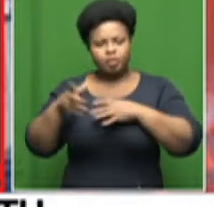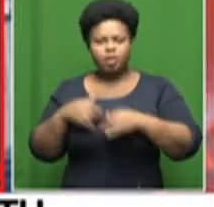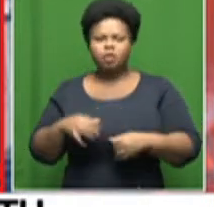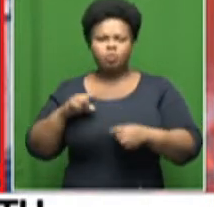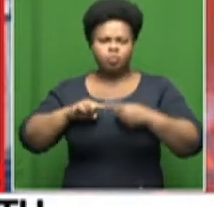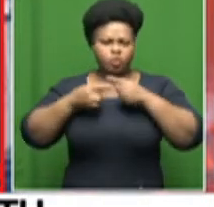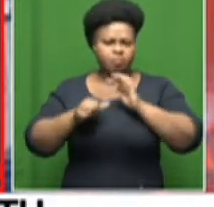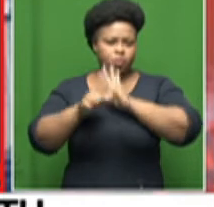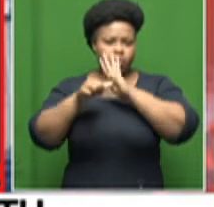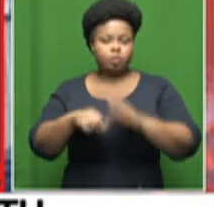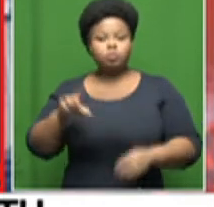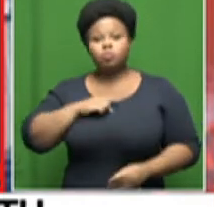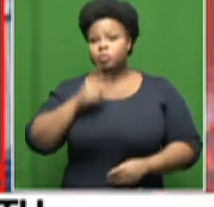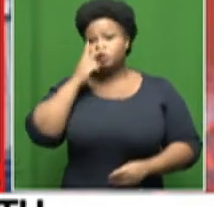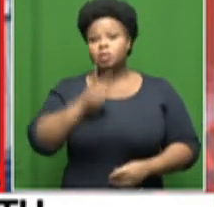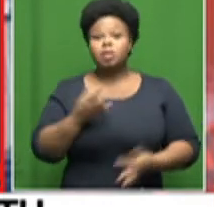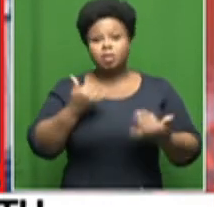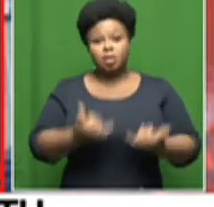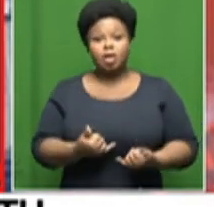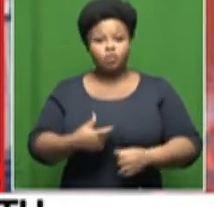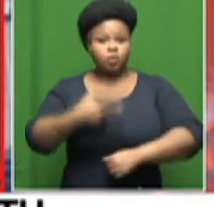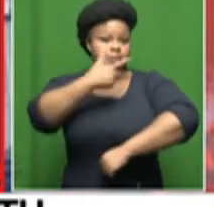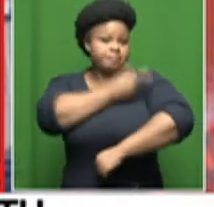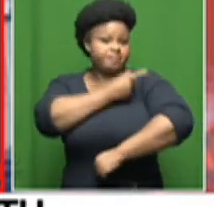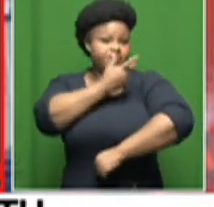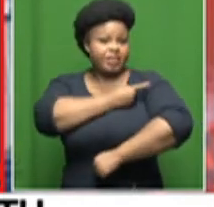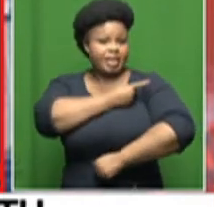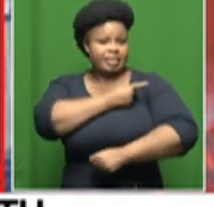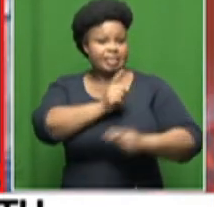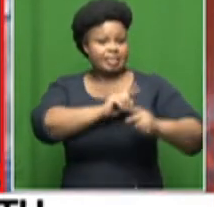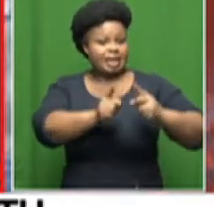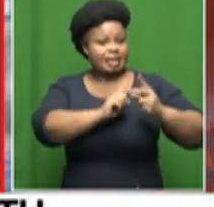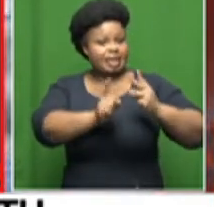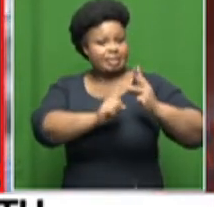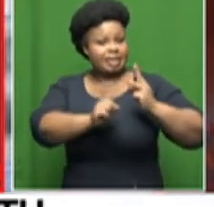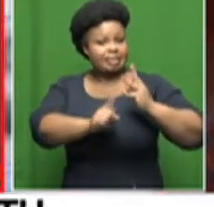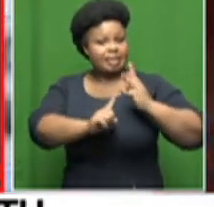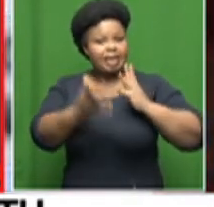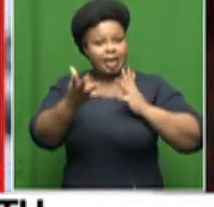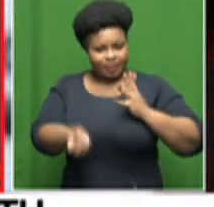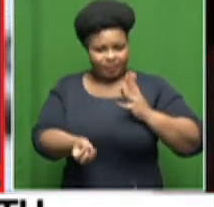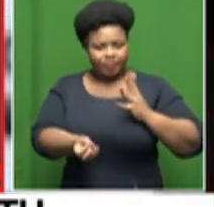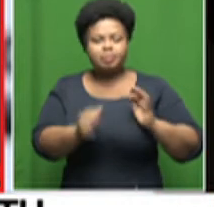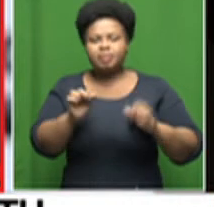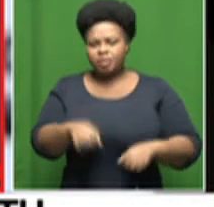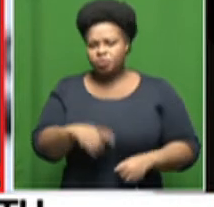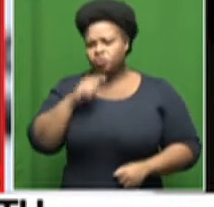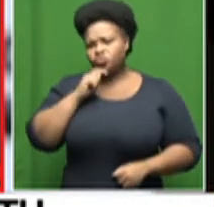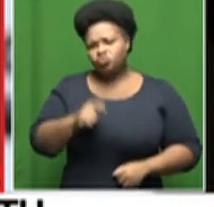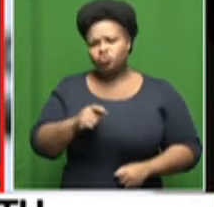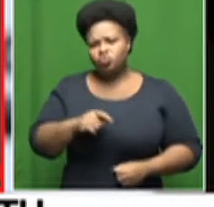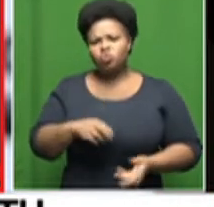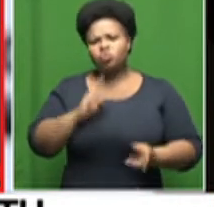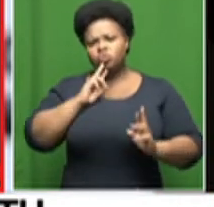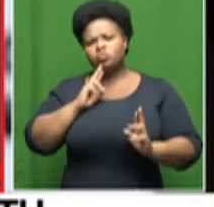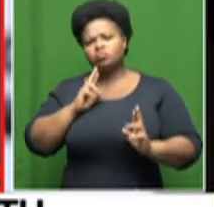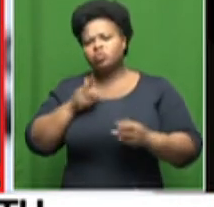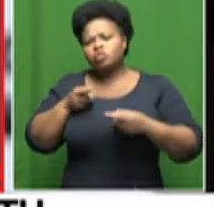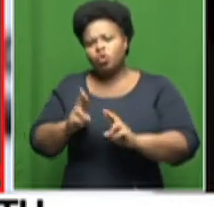as we see multiple vaccines come out into the field, we're likely to see different